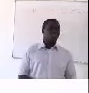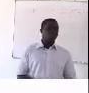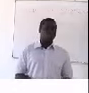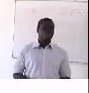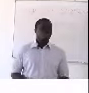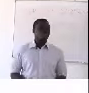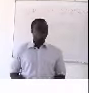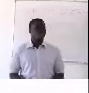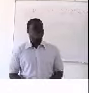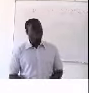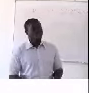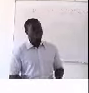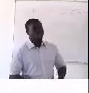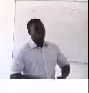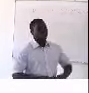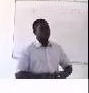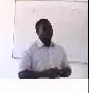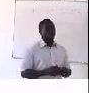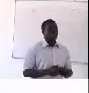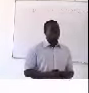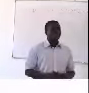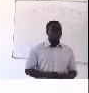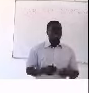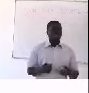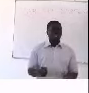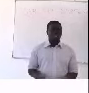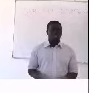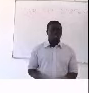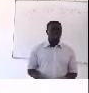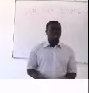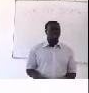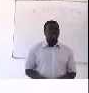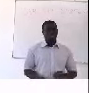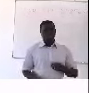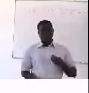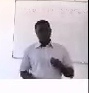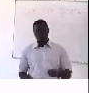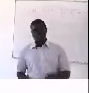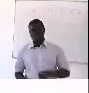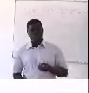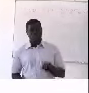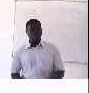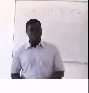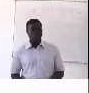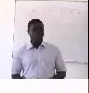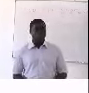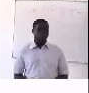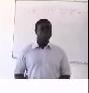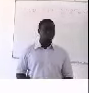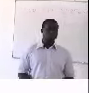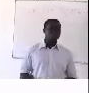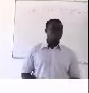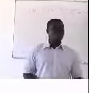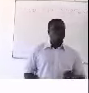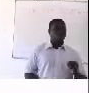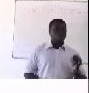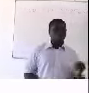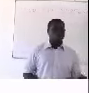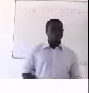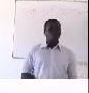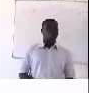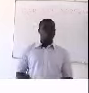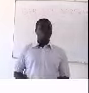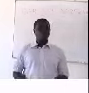feel on some certain issues is very, very strong. Also, control body temperature.